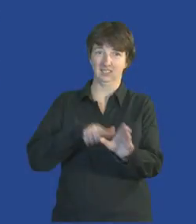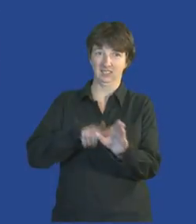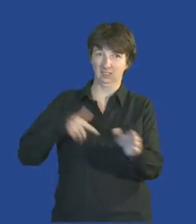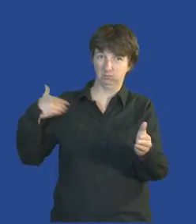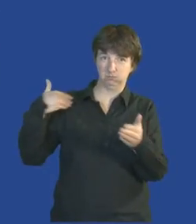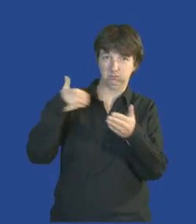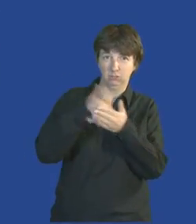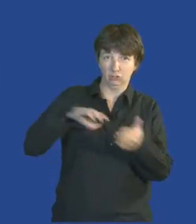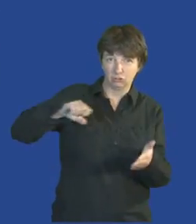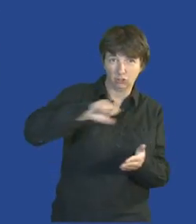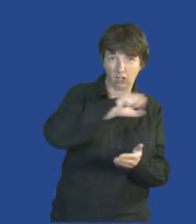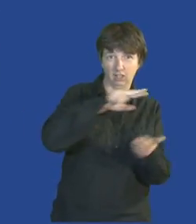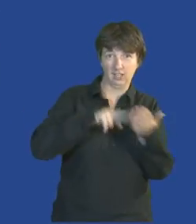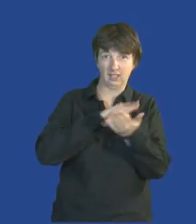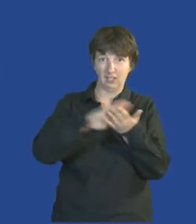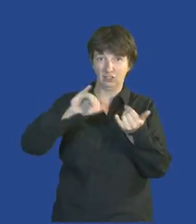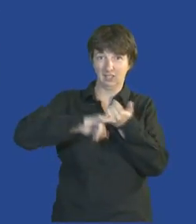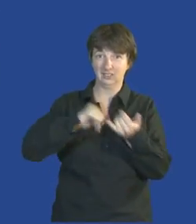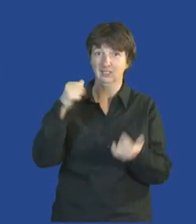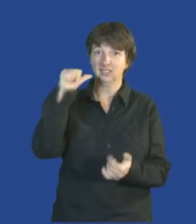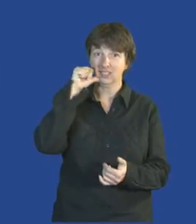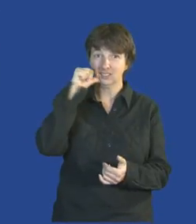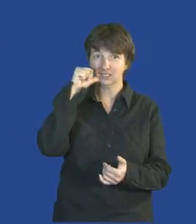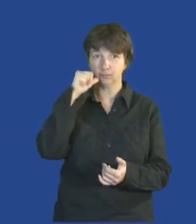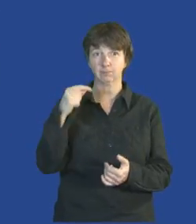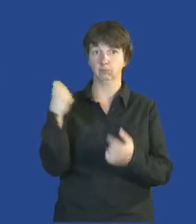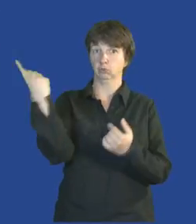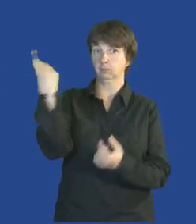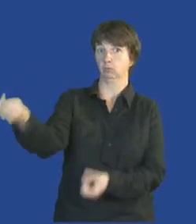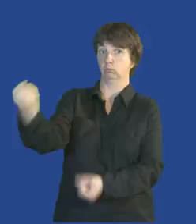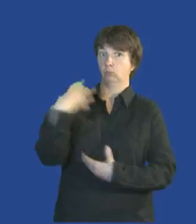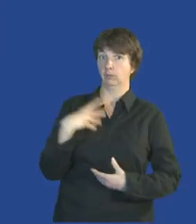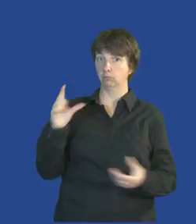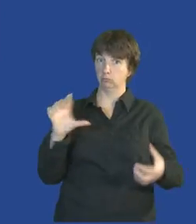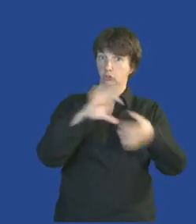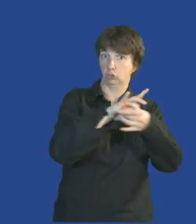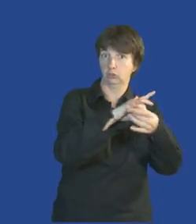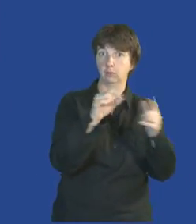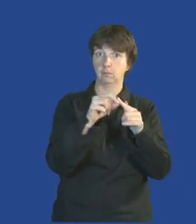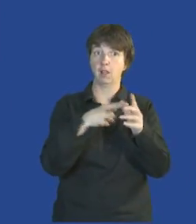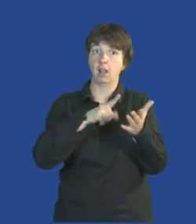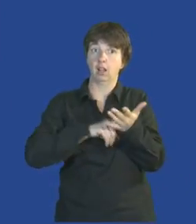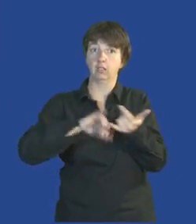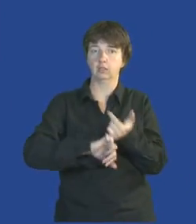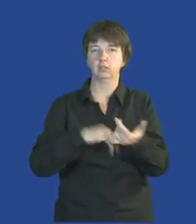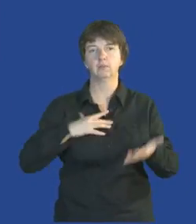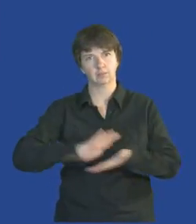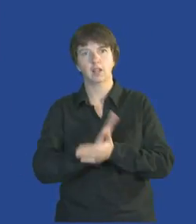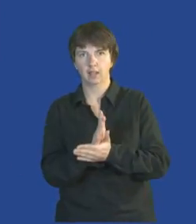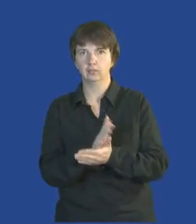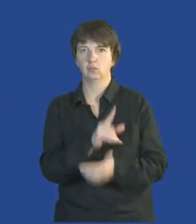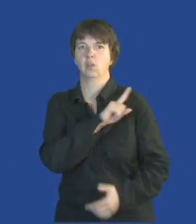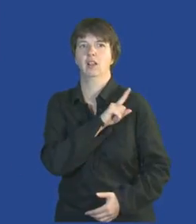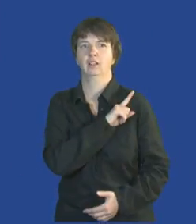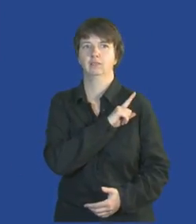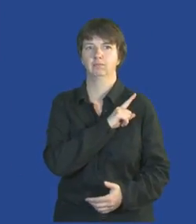I struggled for years to get an NHS dentist and somebody told me to get in touch with pals. I'm really